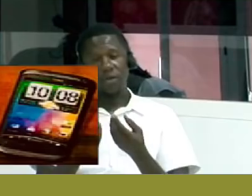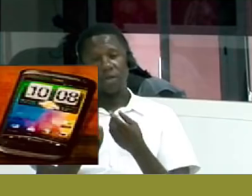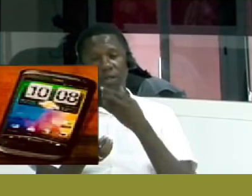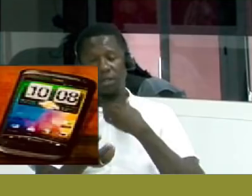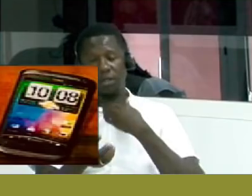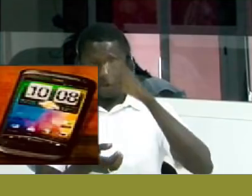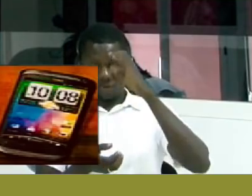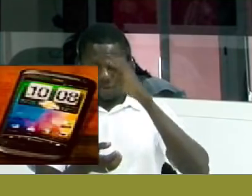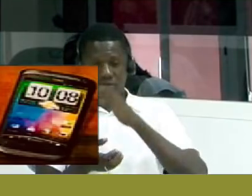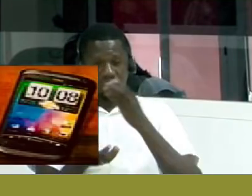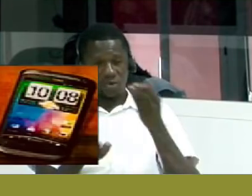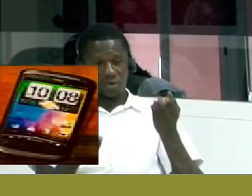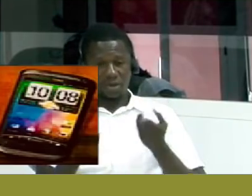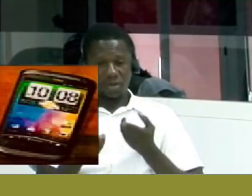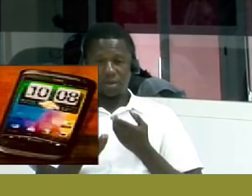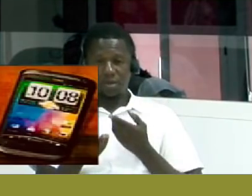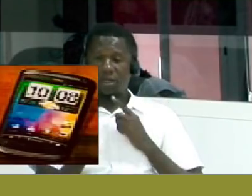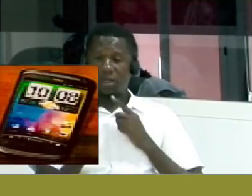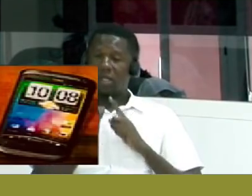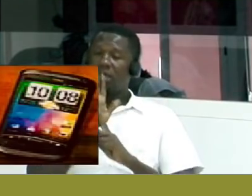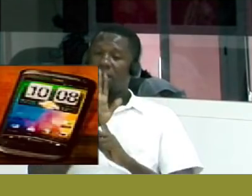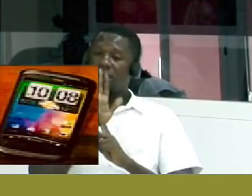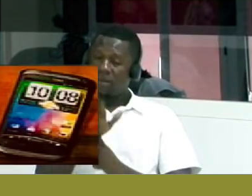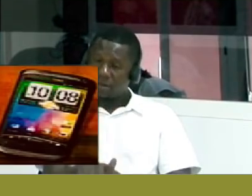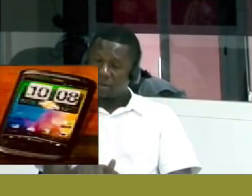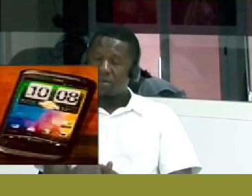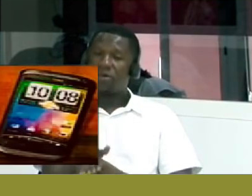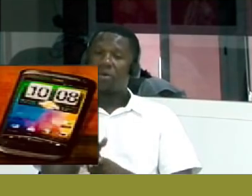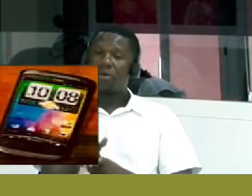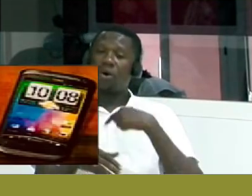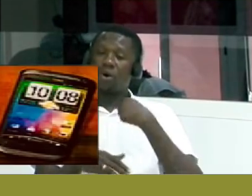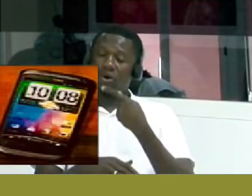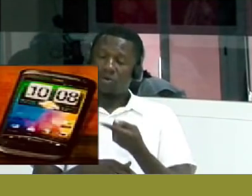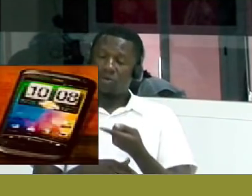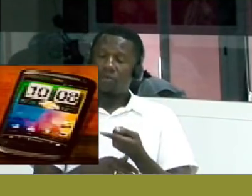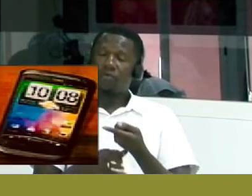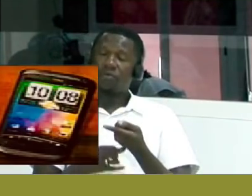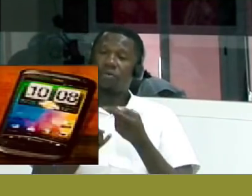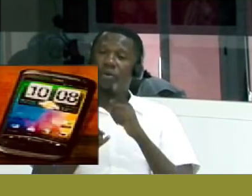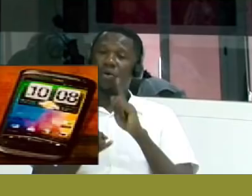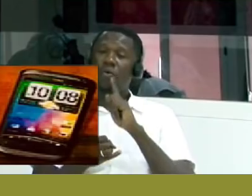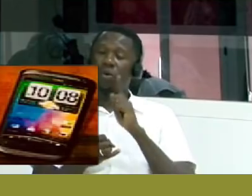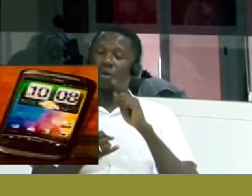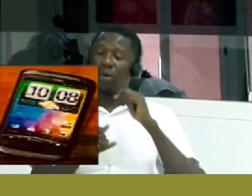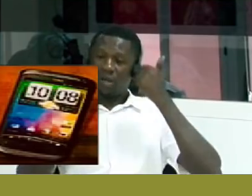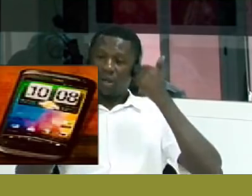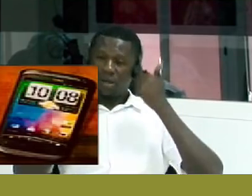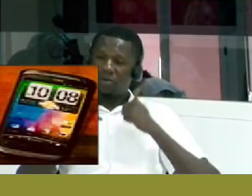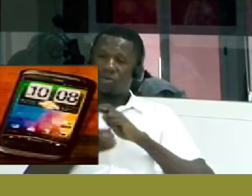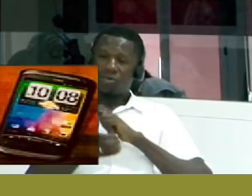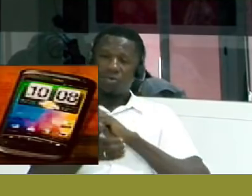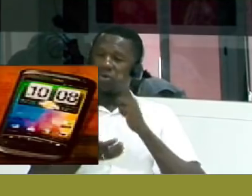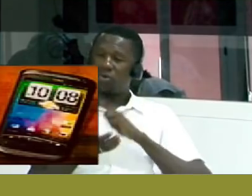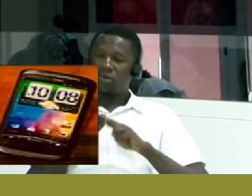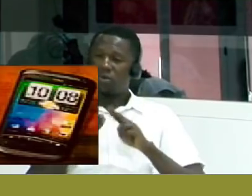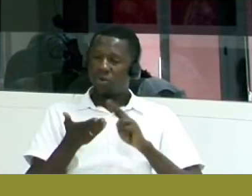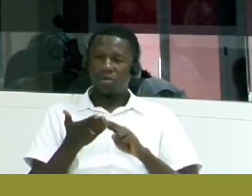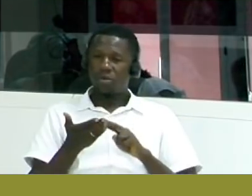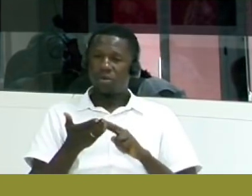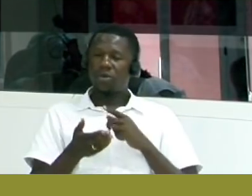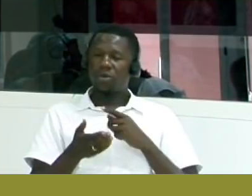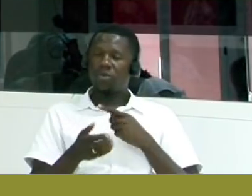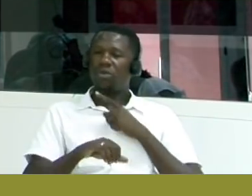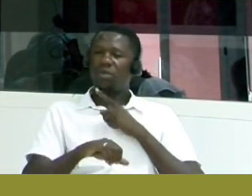commission, you know, an example of what was abnormal during the